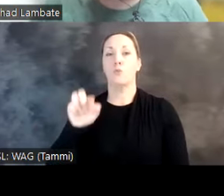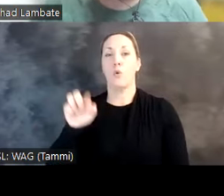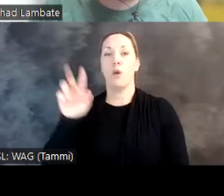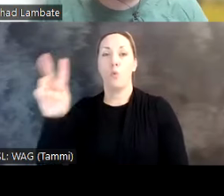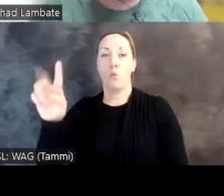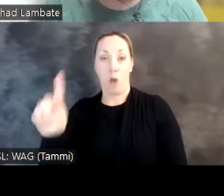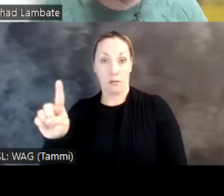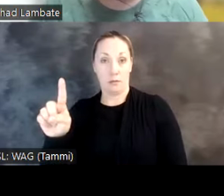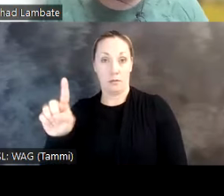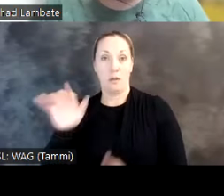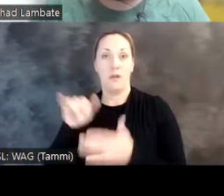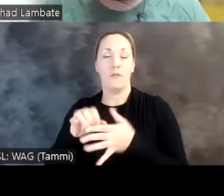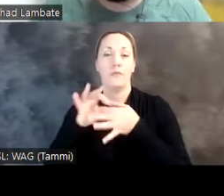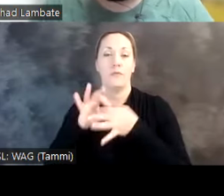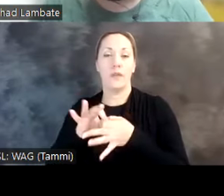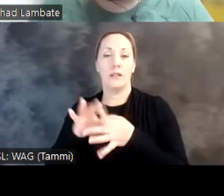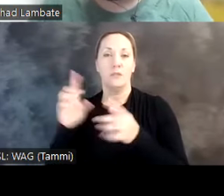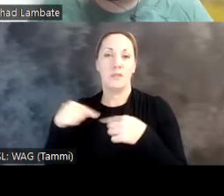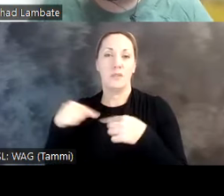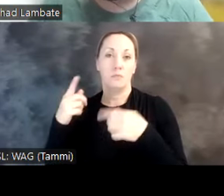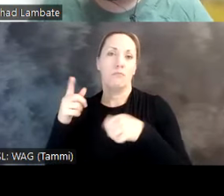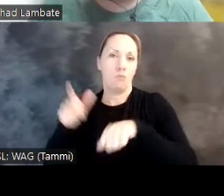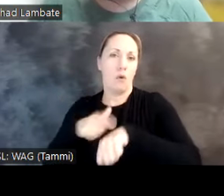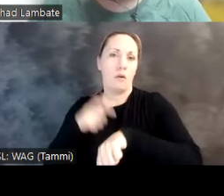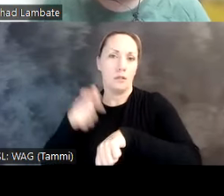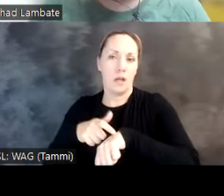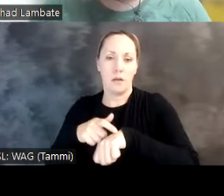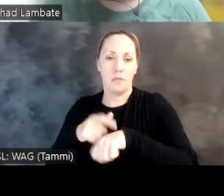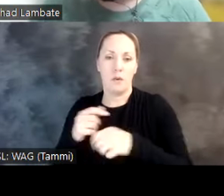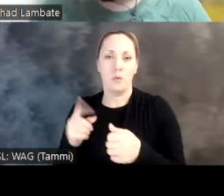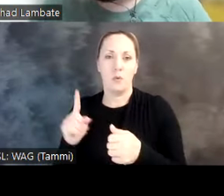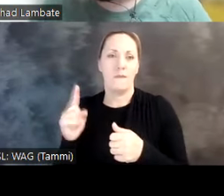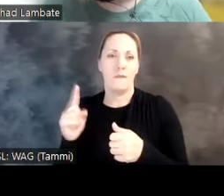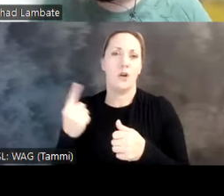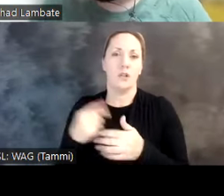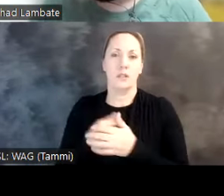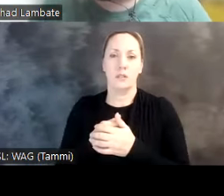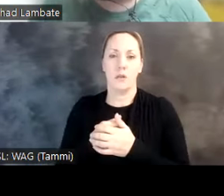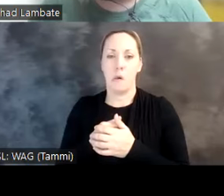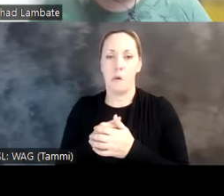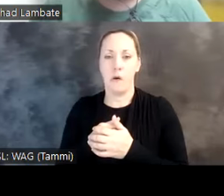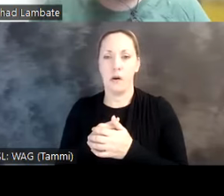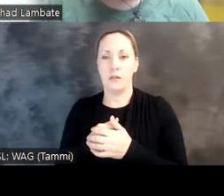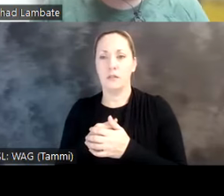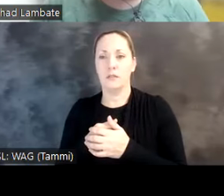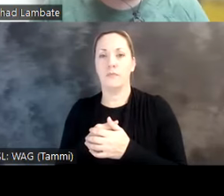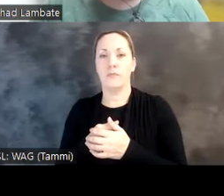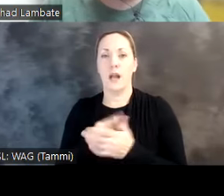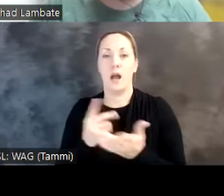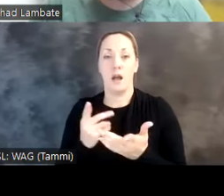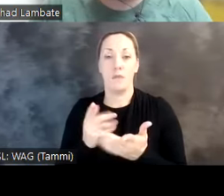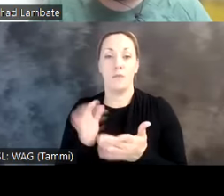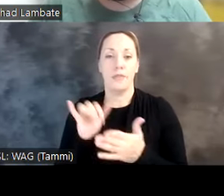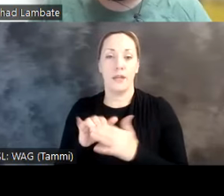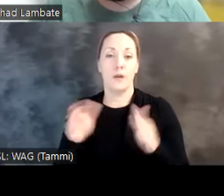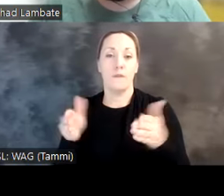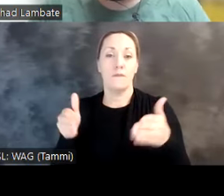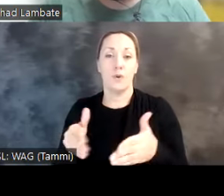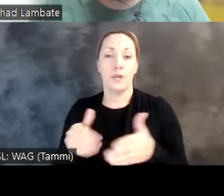is available since quite a long time. With the first success criteria is 247, which is focus